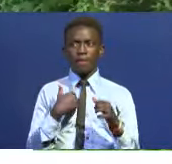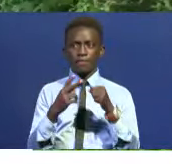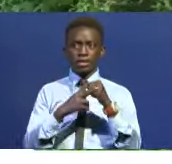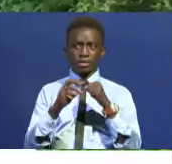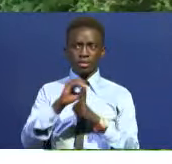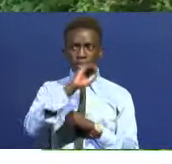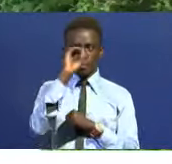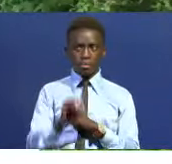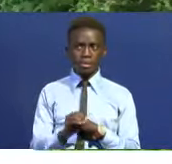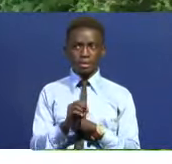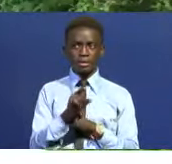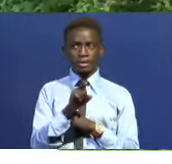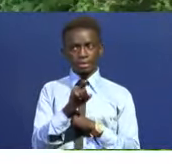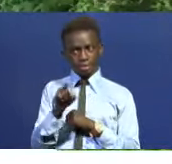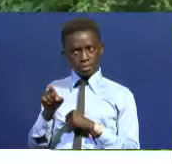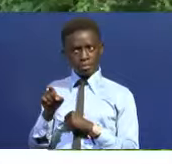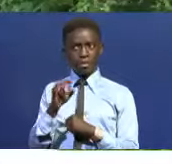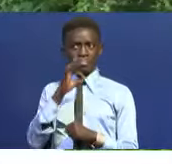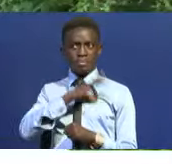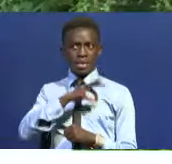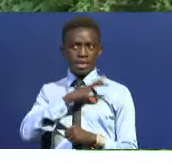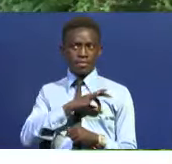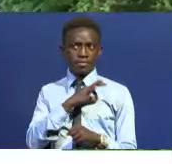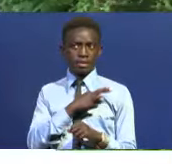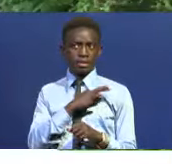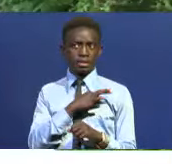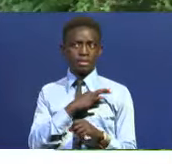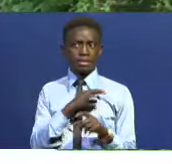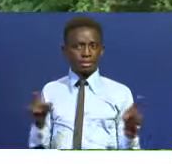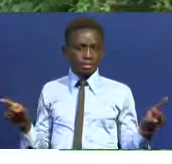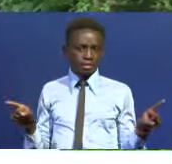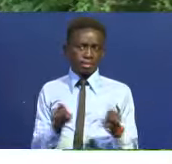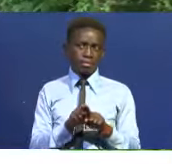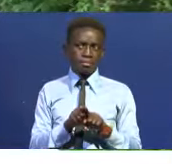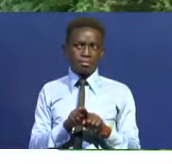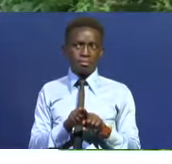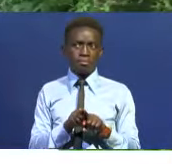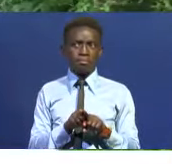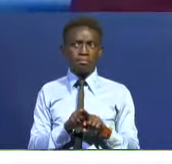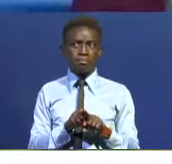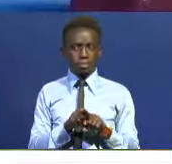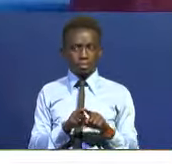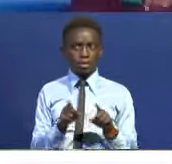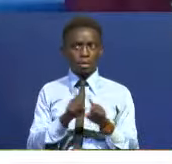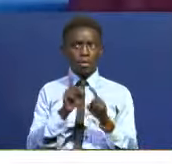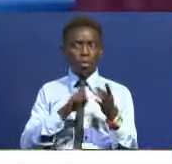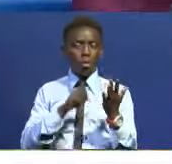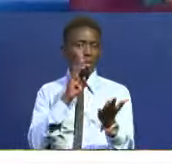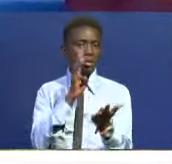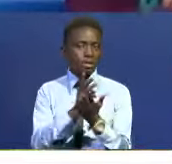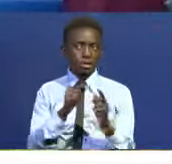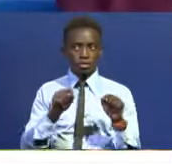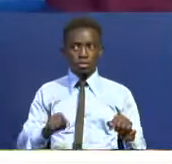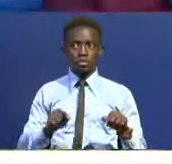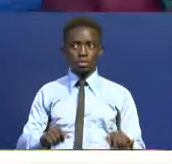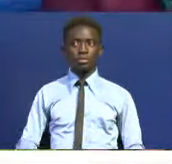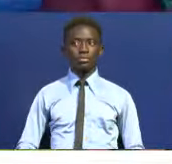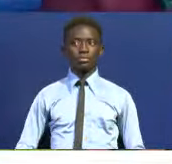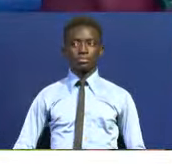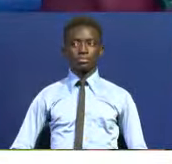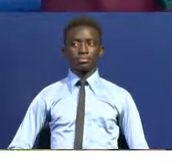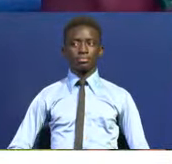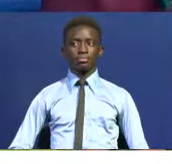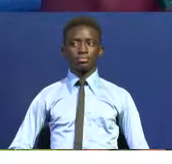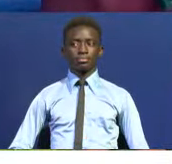70% of them complete and benefiting to a similar effect as you can witness today.